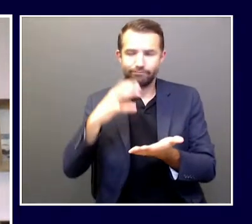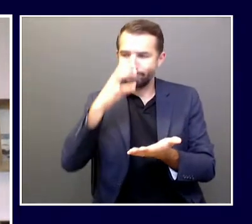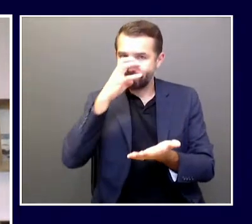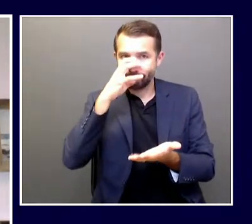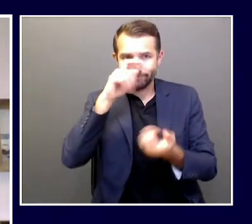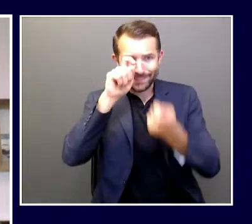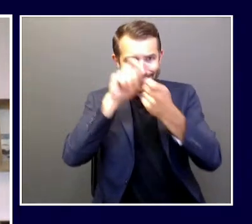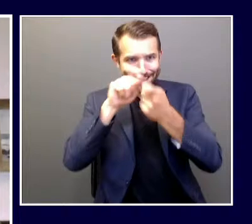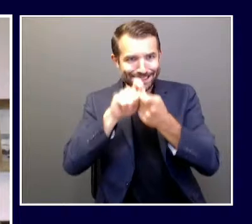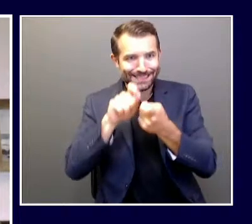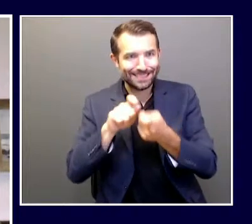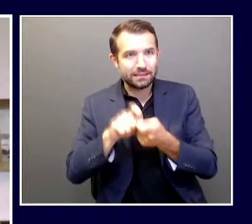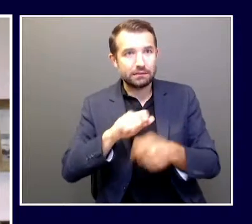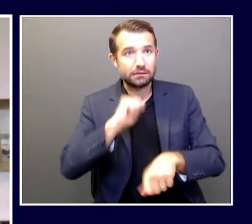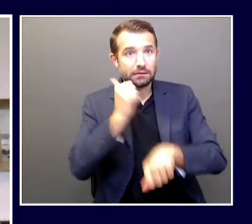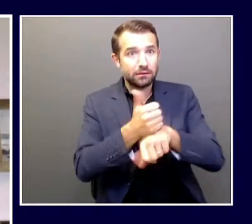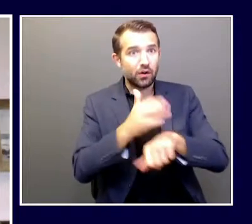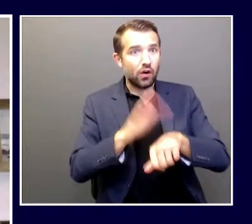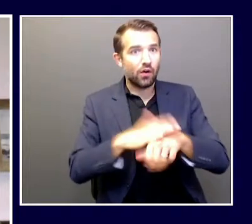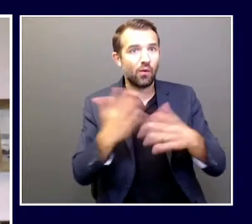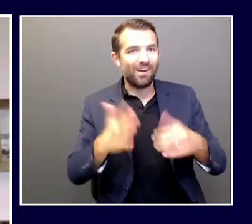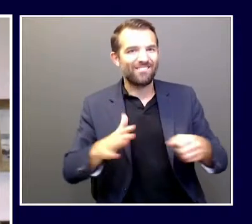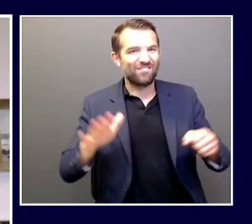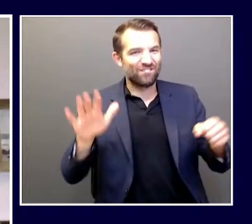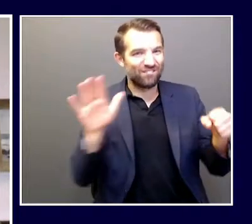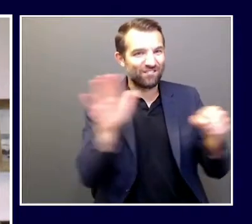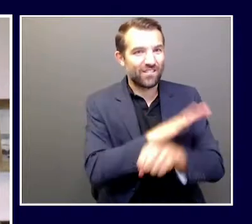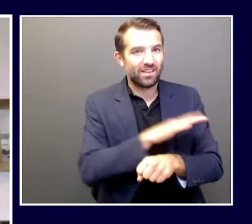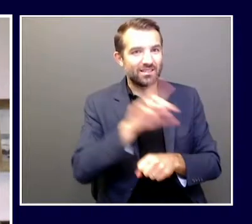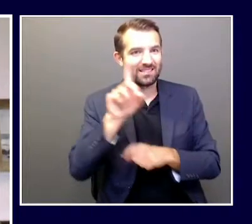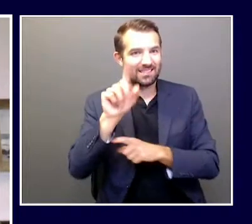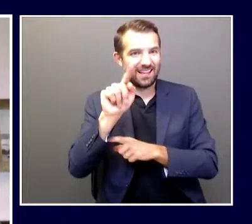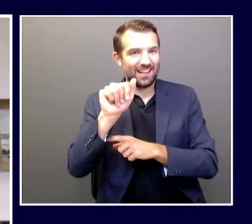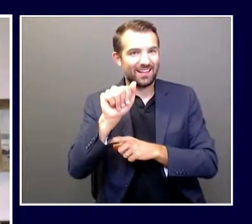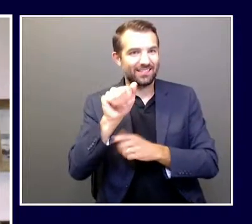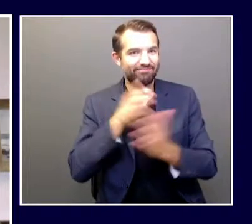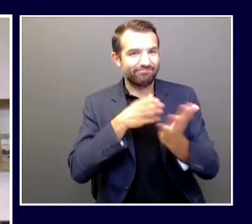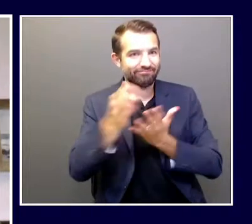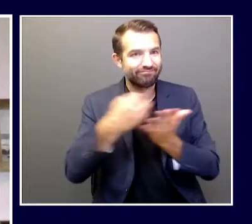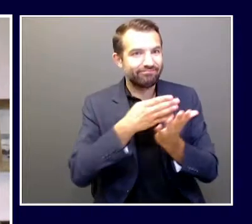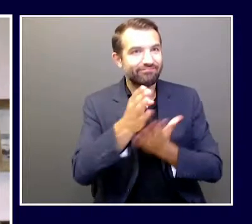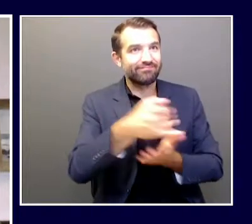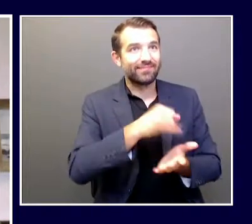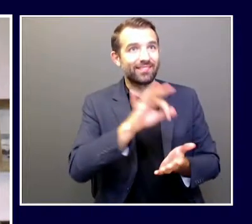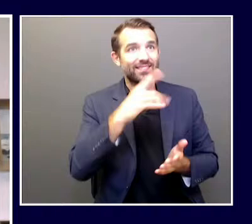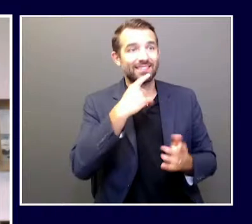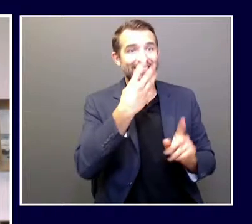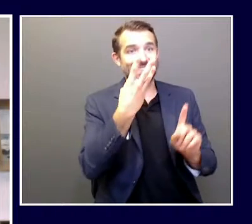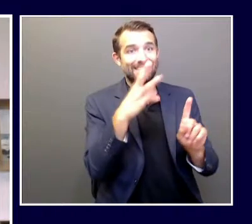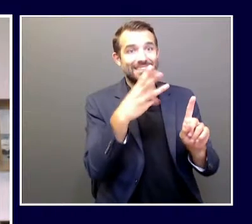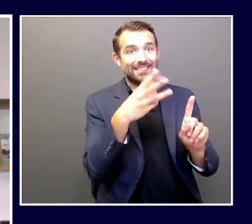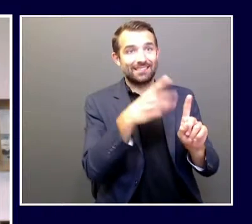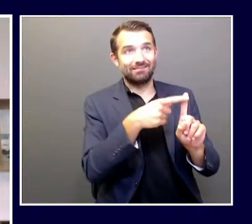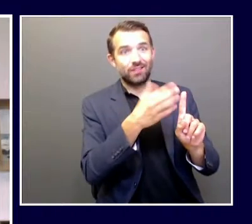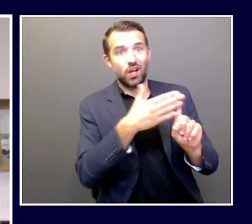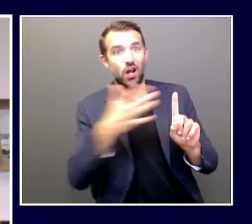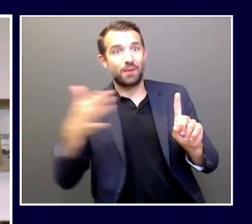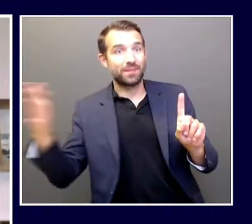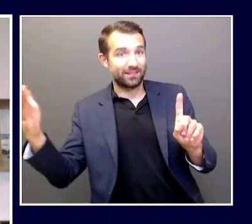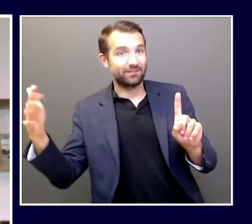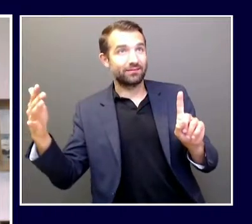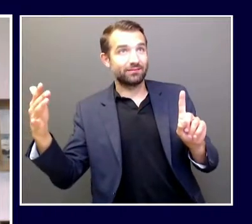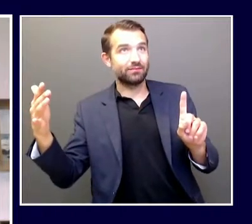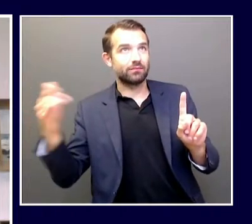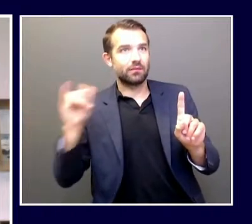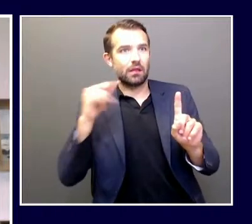They have those data now for the 16 and over, because as you will recall, they were the first group to get the emergency use authorization. So